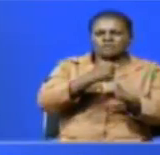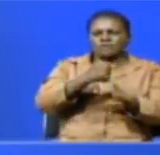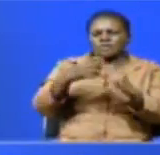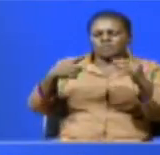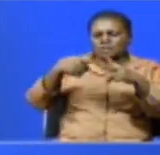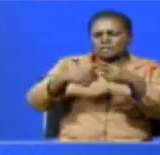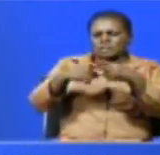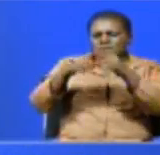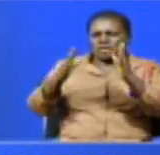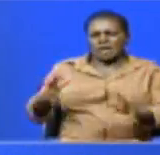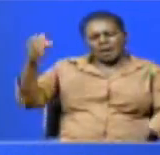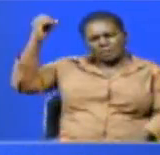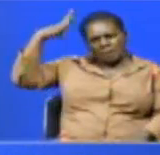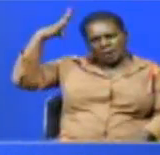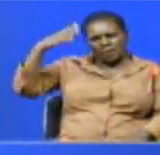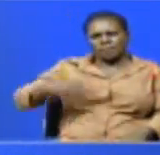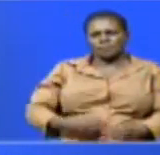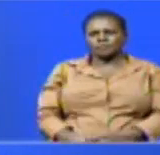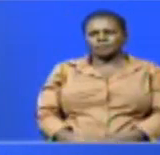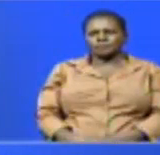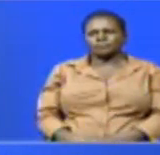electronics engineer.